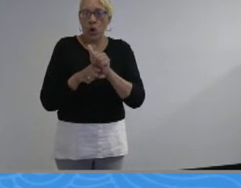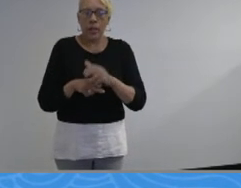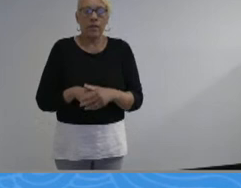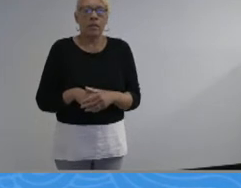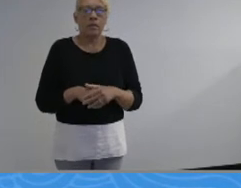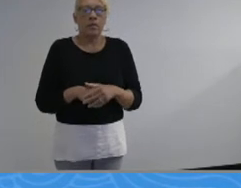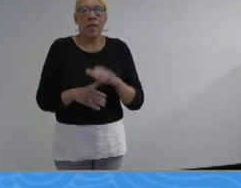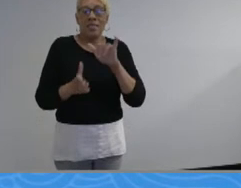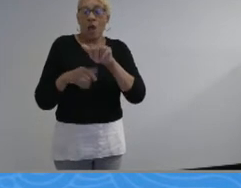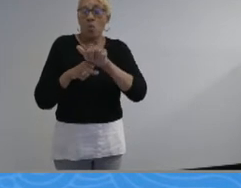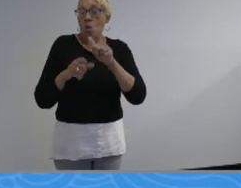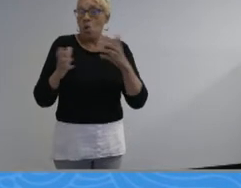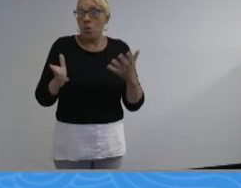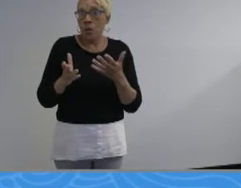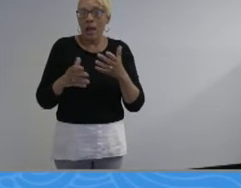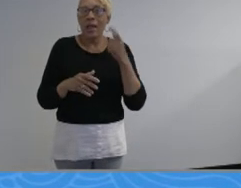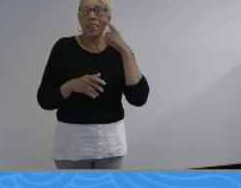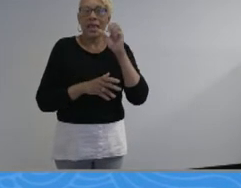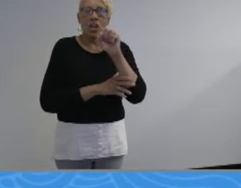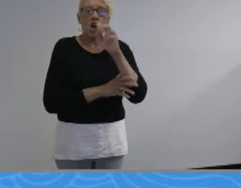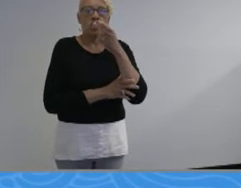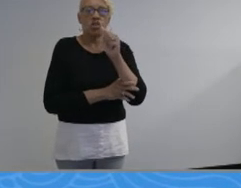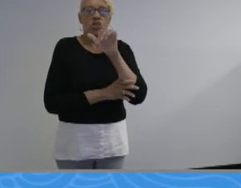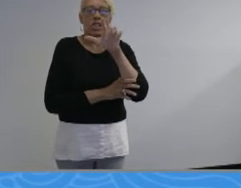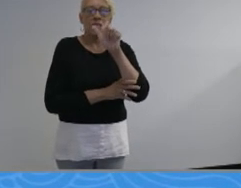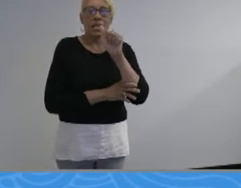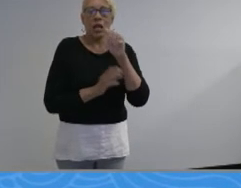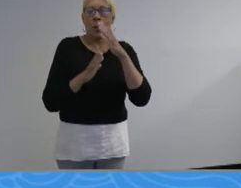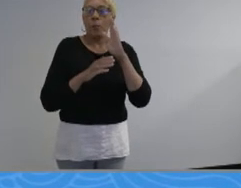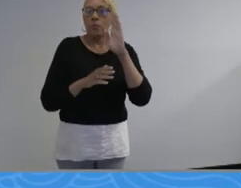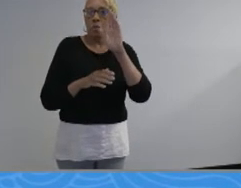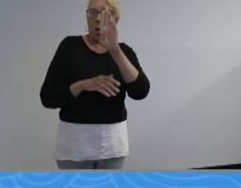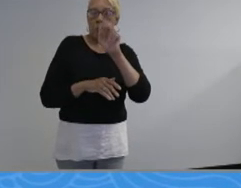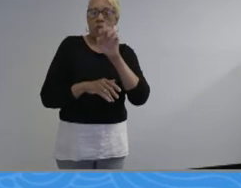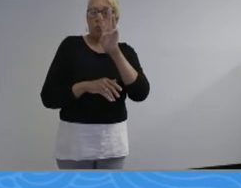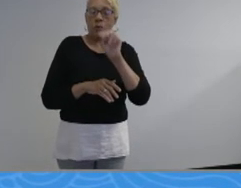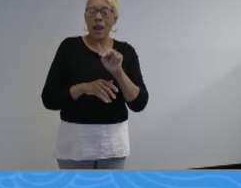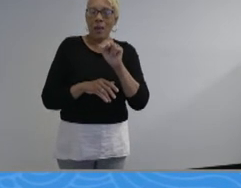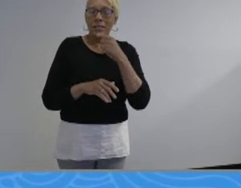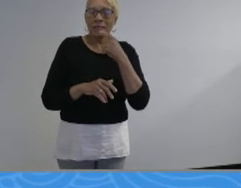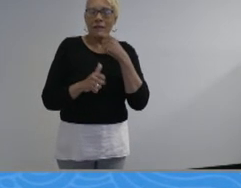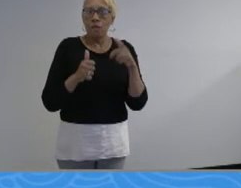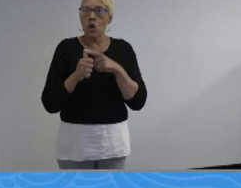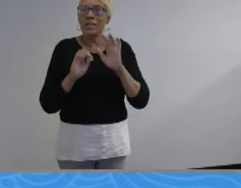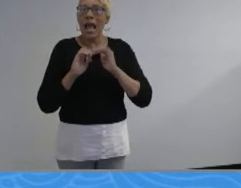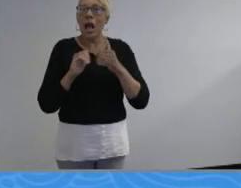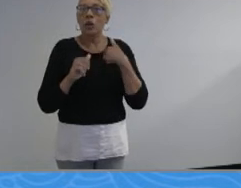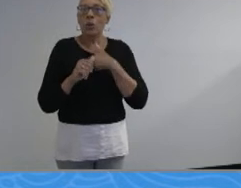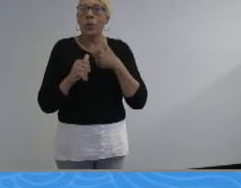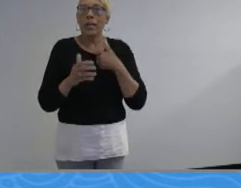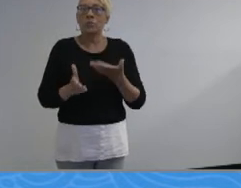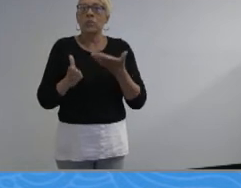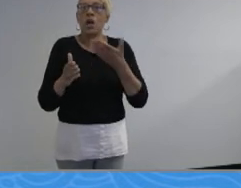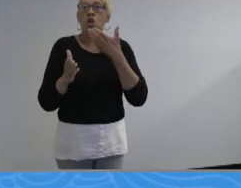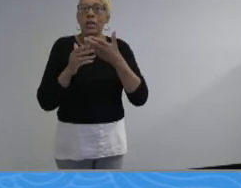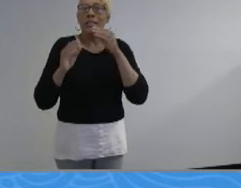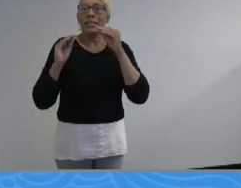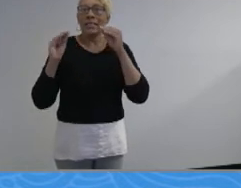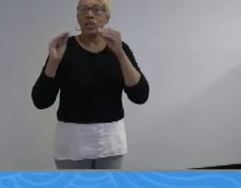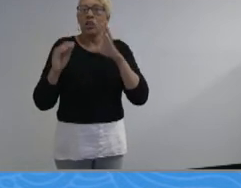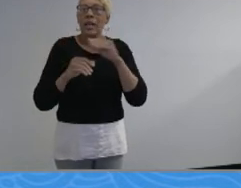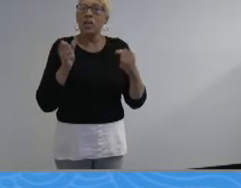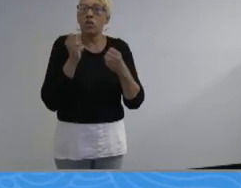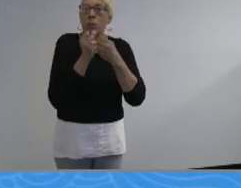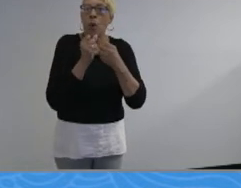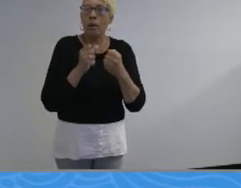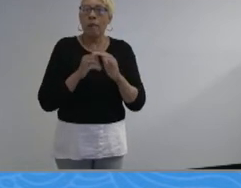what is that work, as I think Shayla Brown had alluded to, around how do we improve good first teaching in the classroom and the supports in doing